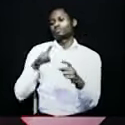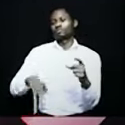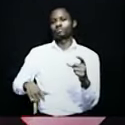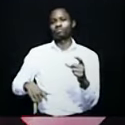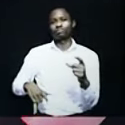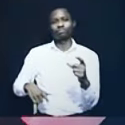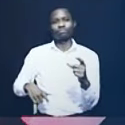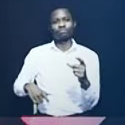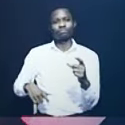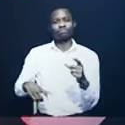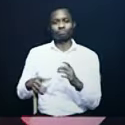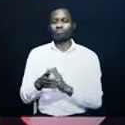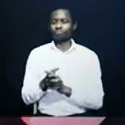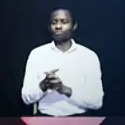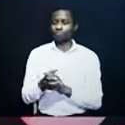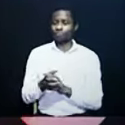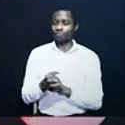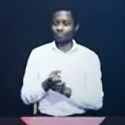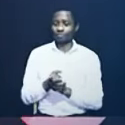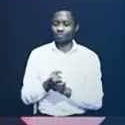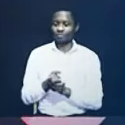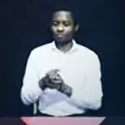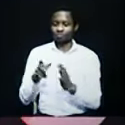Lord. Psalm